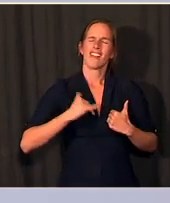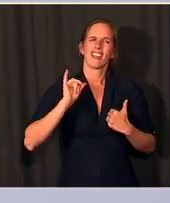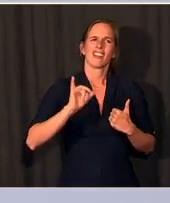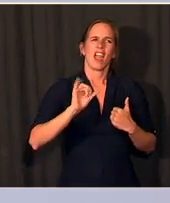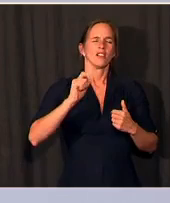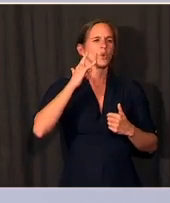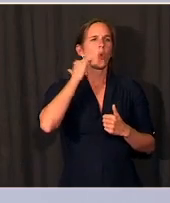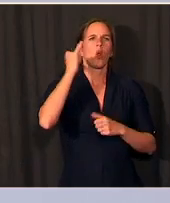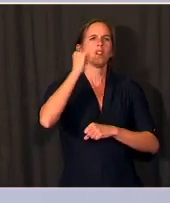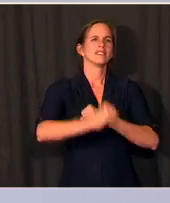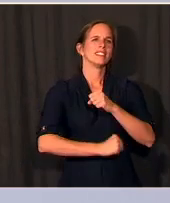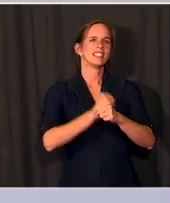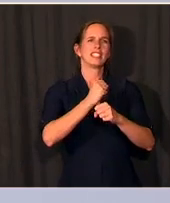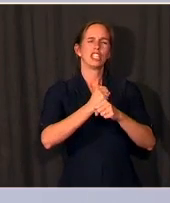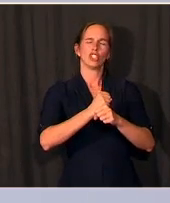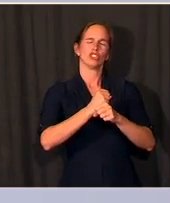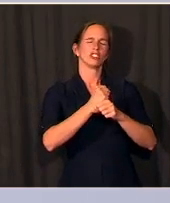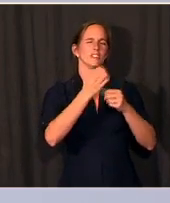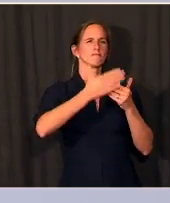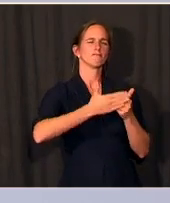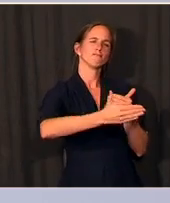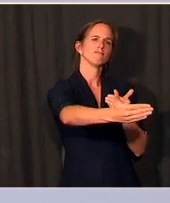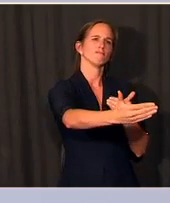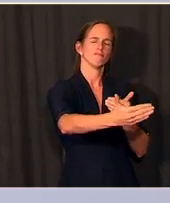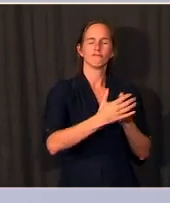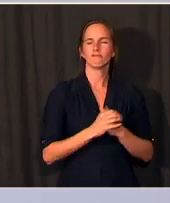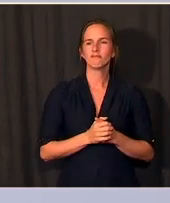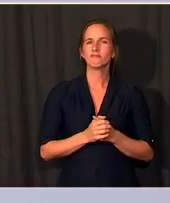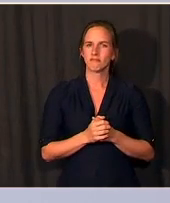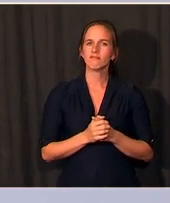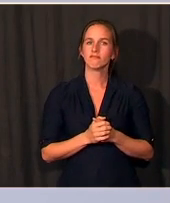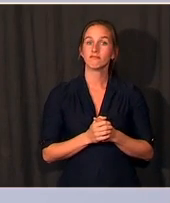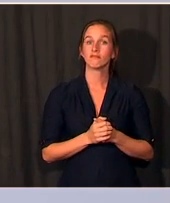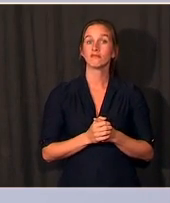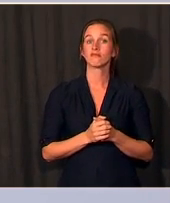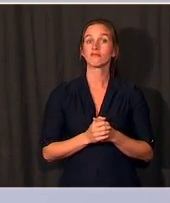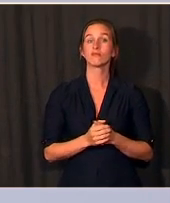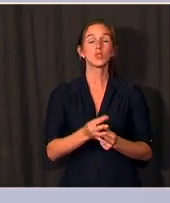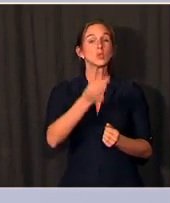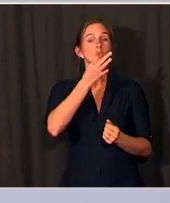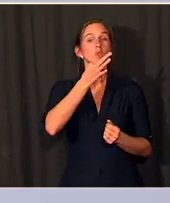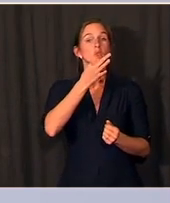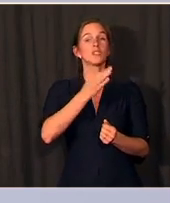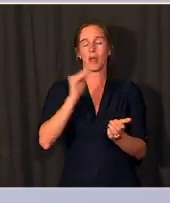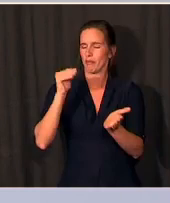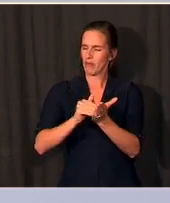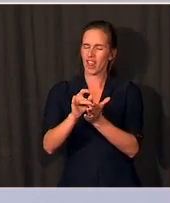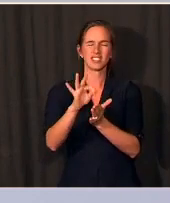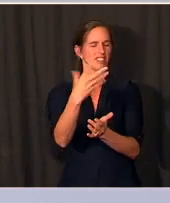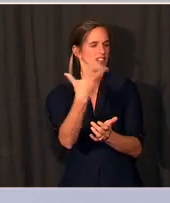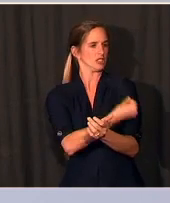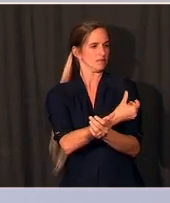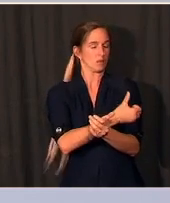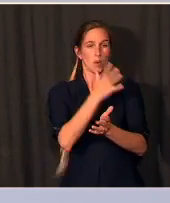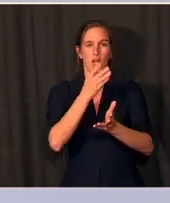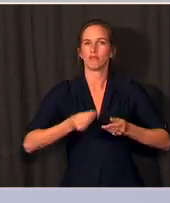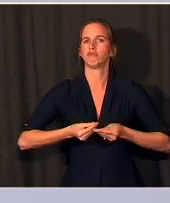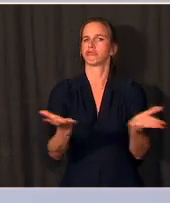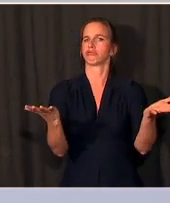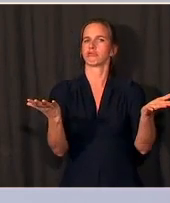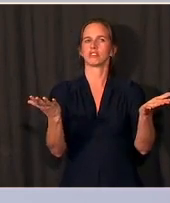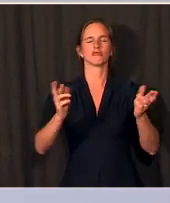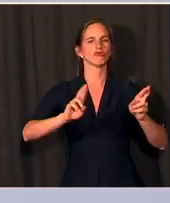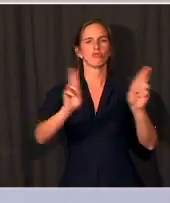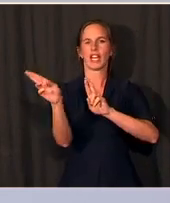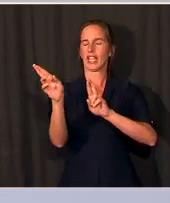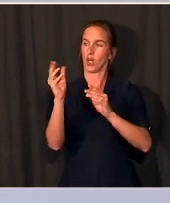is starting right away. Millions of doses will soon be going out the door. They're all ready, waiting for that